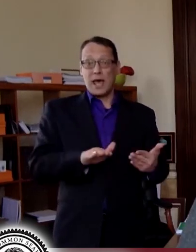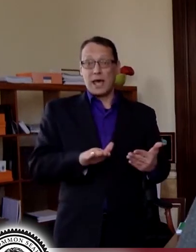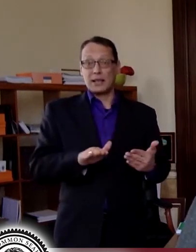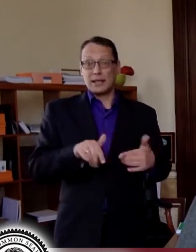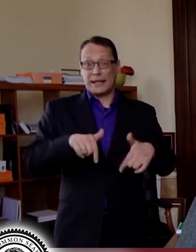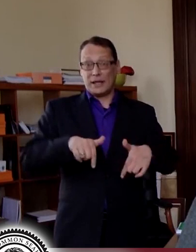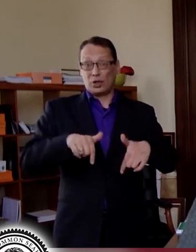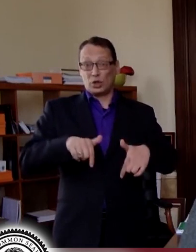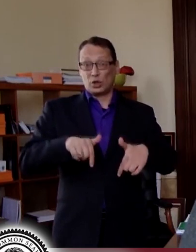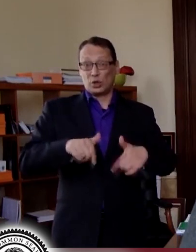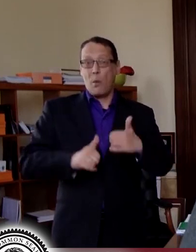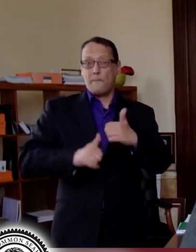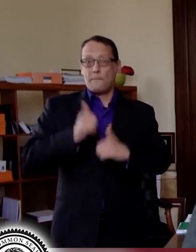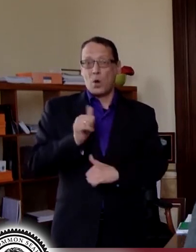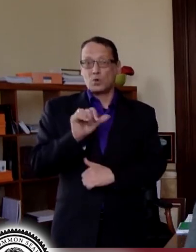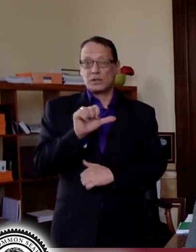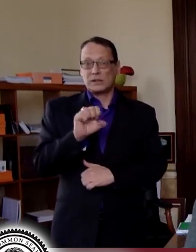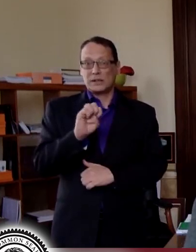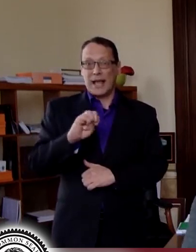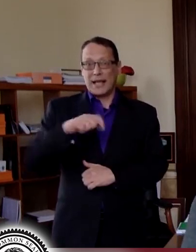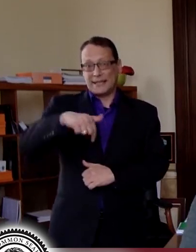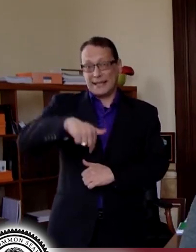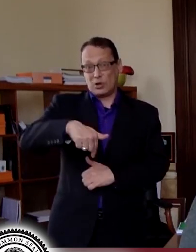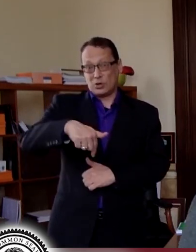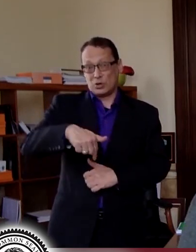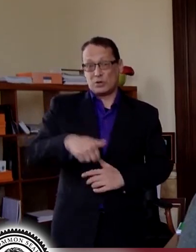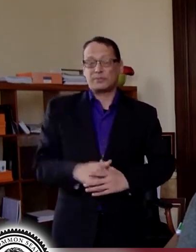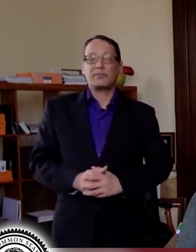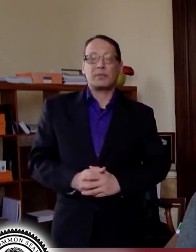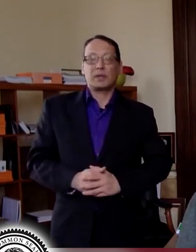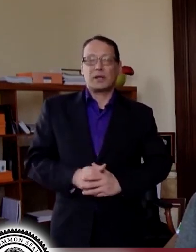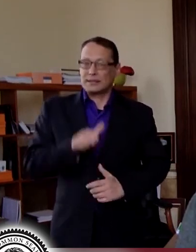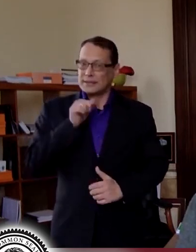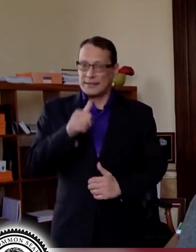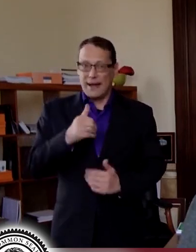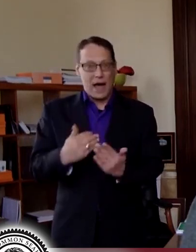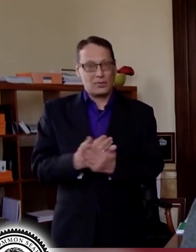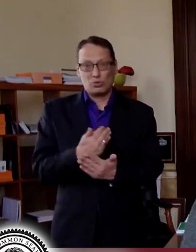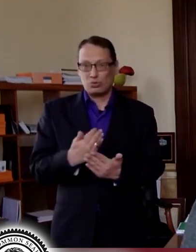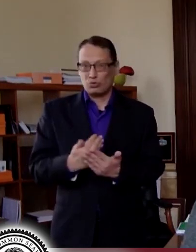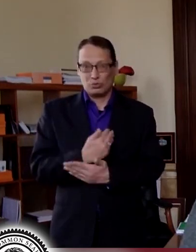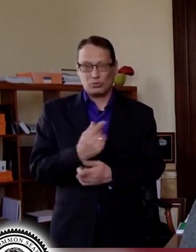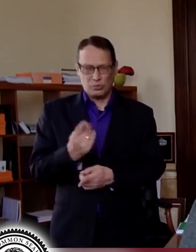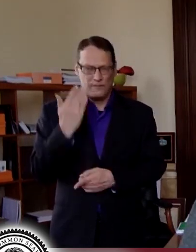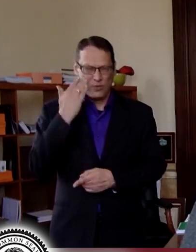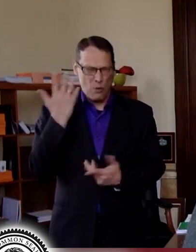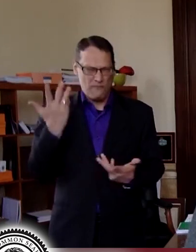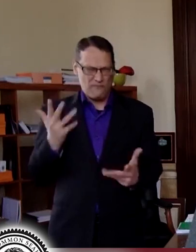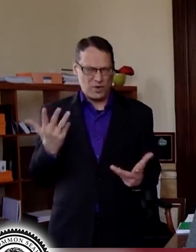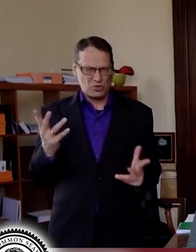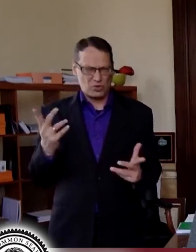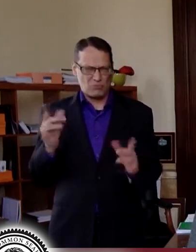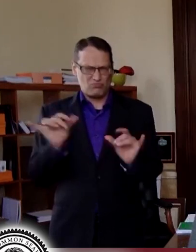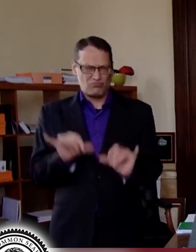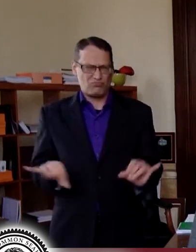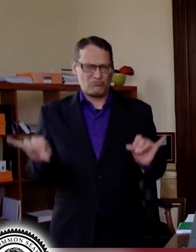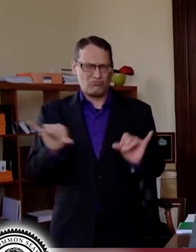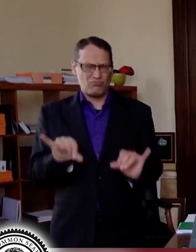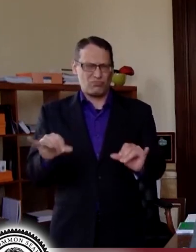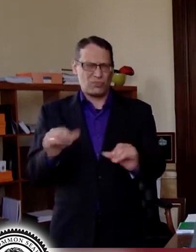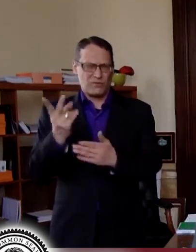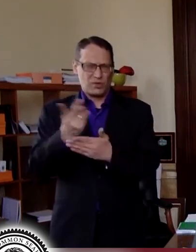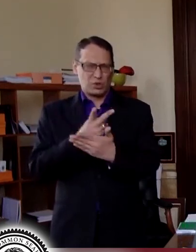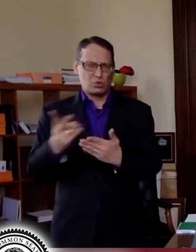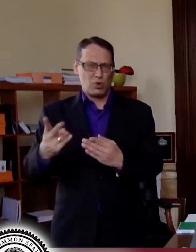to 2/3 of the cases in the state. That's not new information. That's been pretty consistent for the last couple